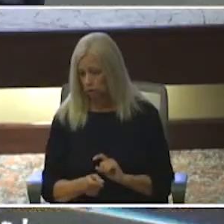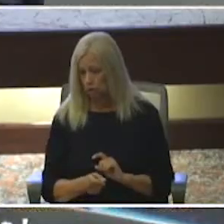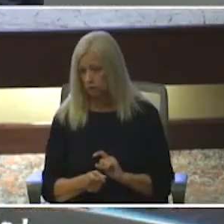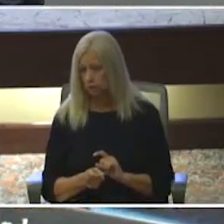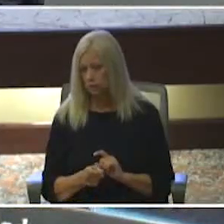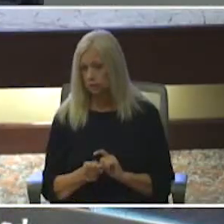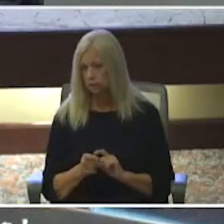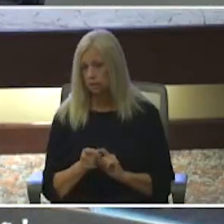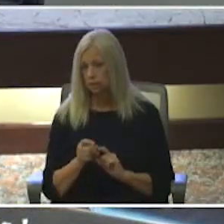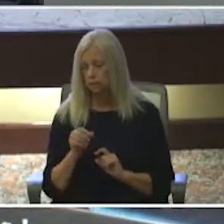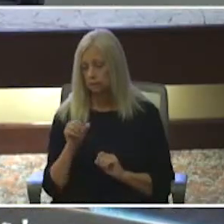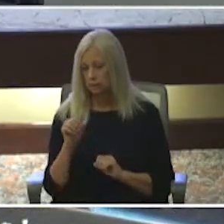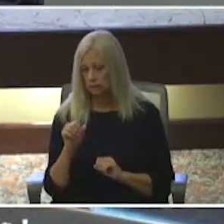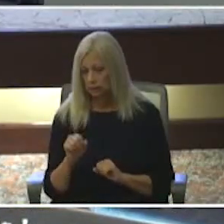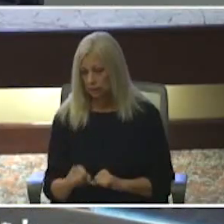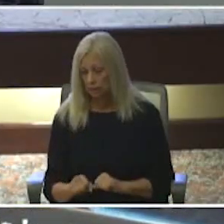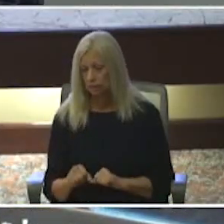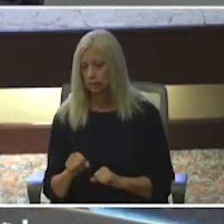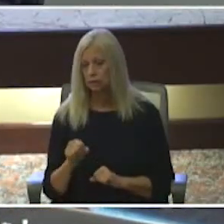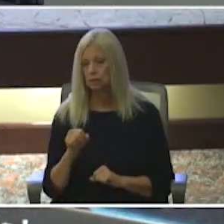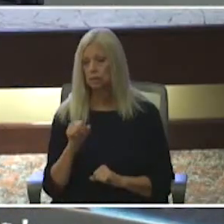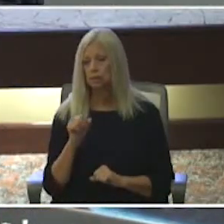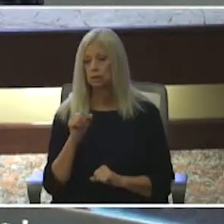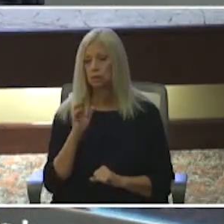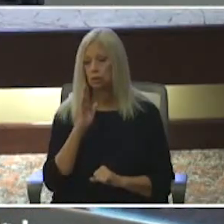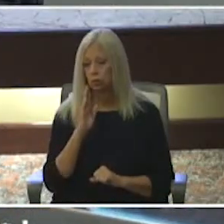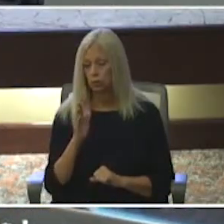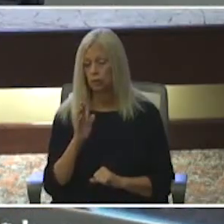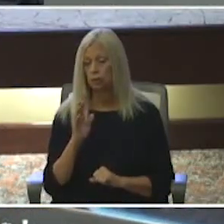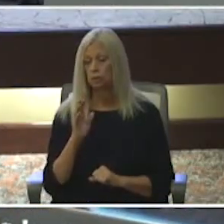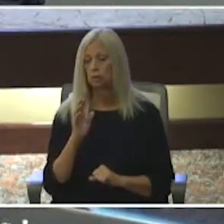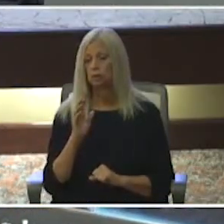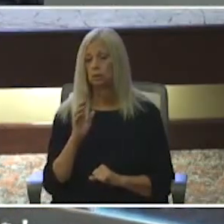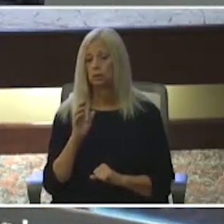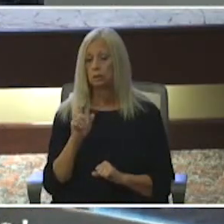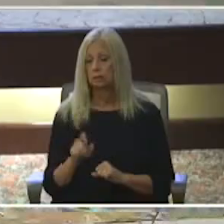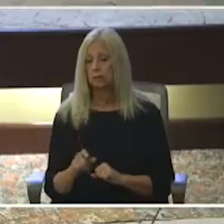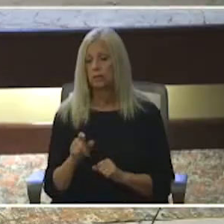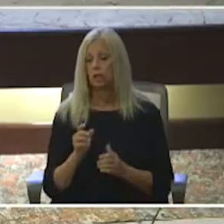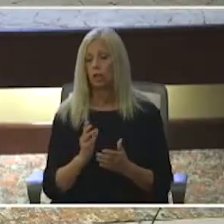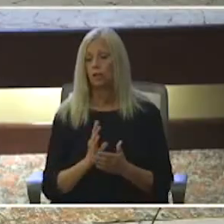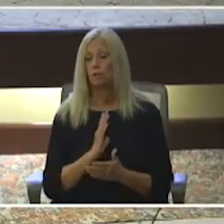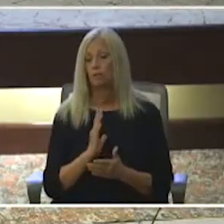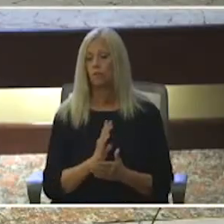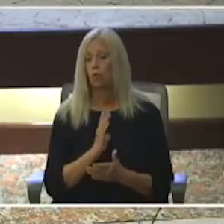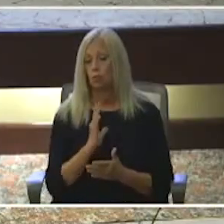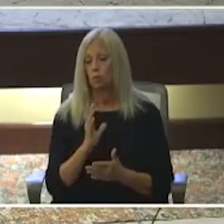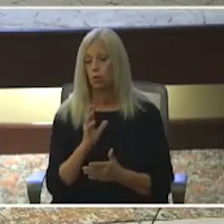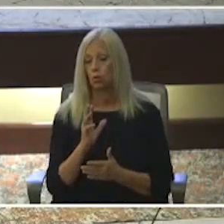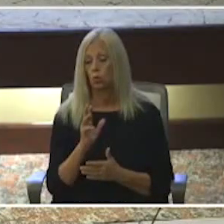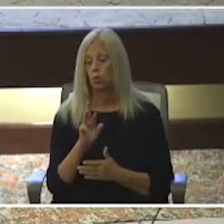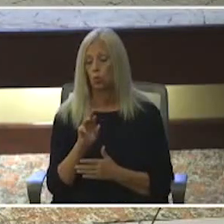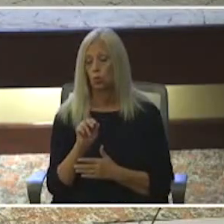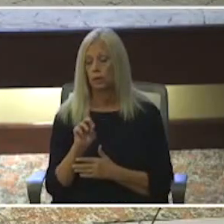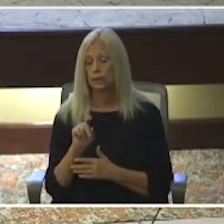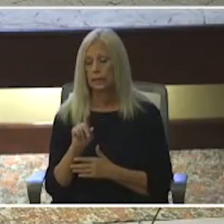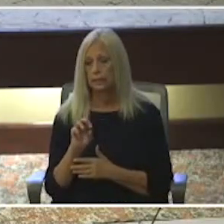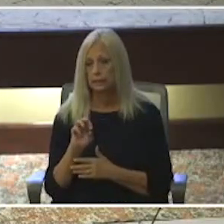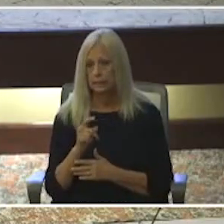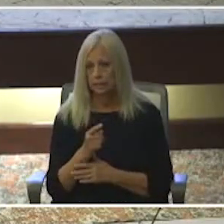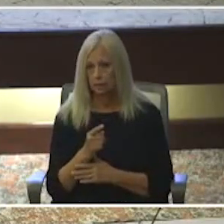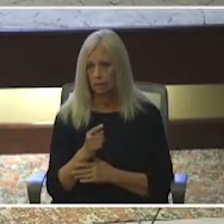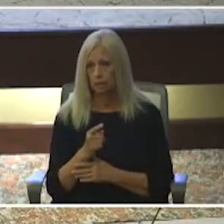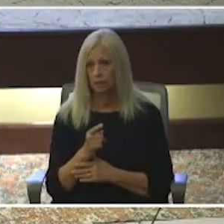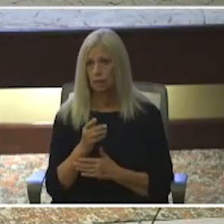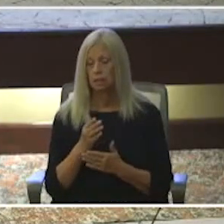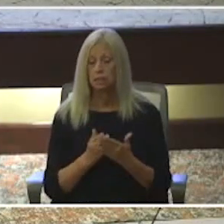take this back for a formal ordinance read, and we'd have 2 reads of that. I do want to talk about some